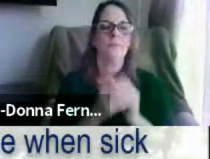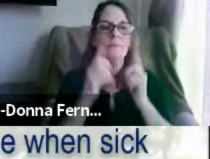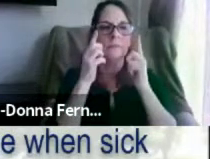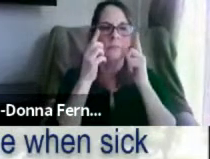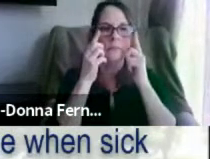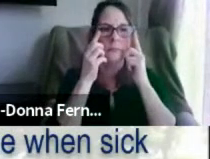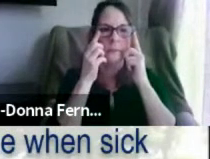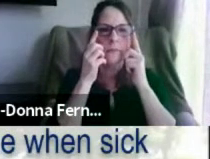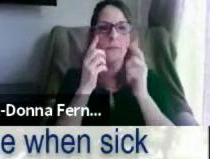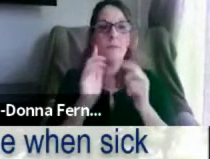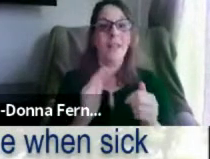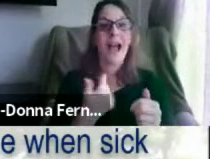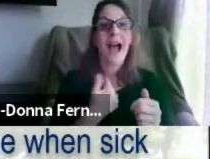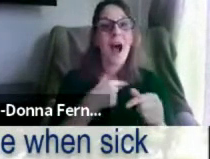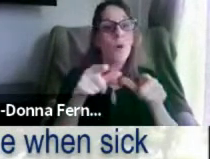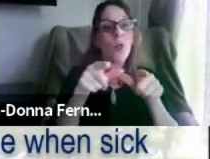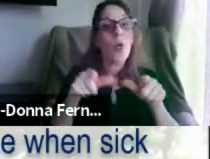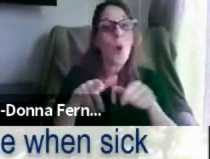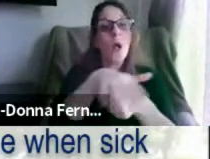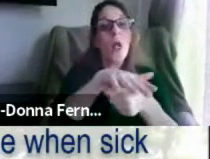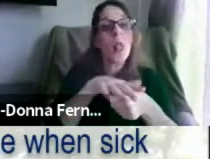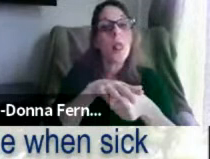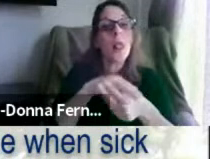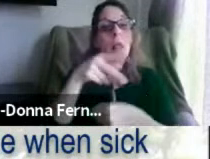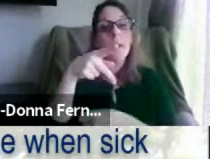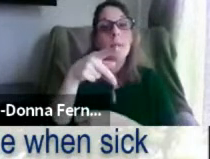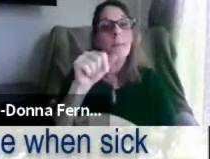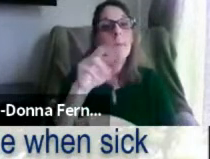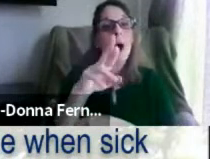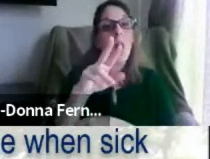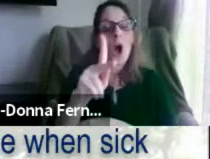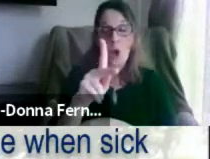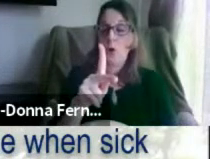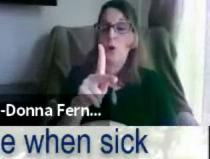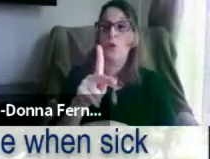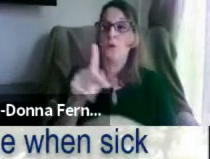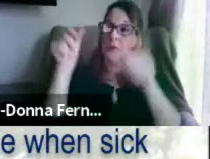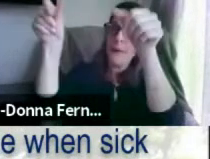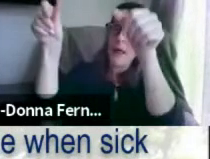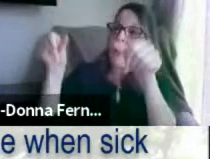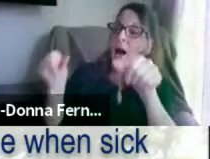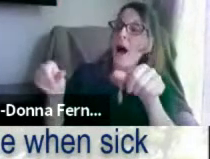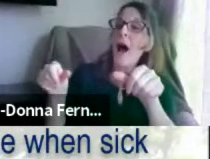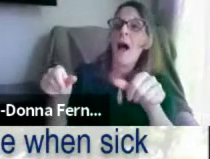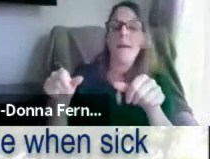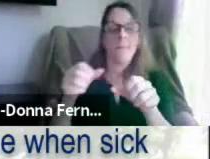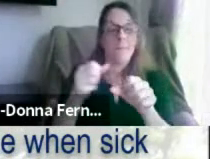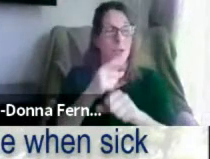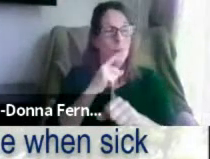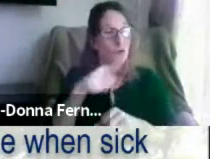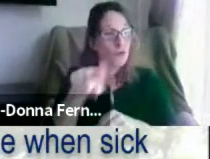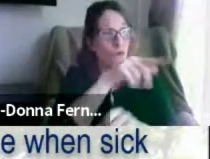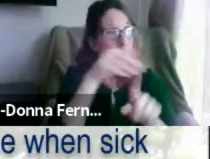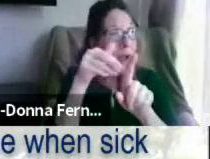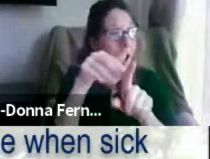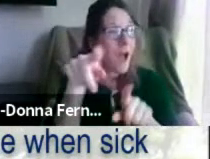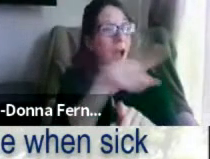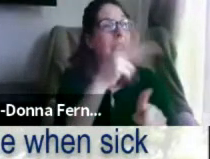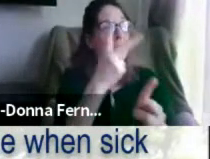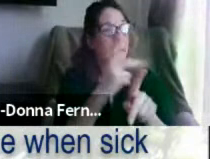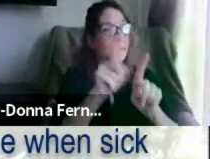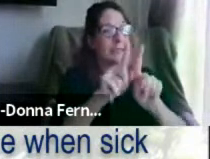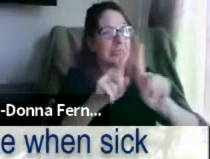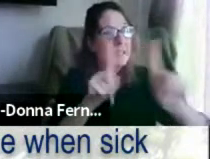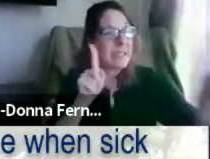As far as our local parks, display signs reminding everybody to socially distance. Also, make sure that